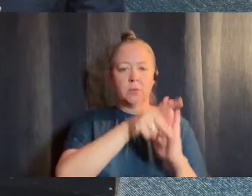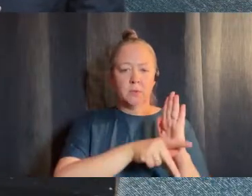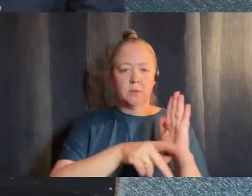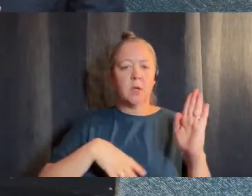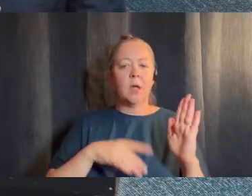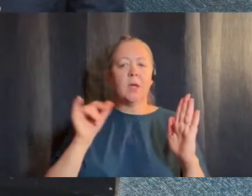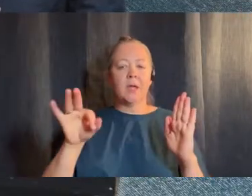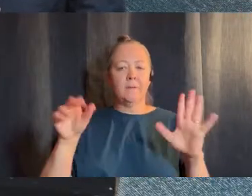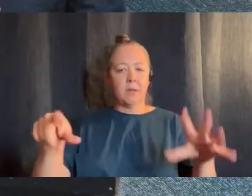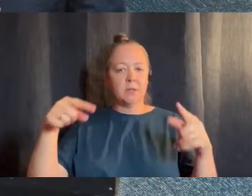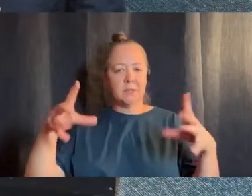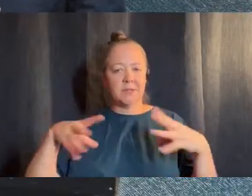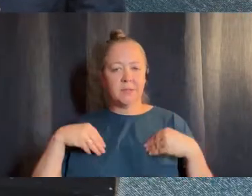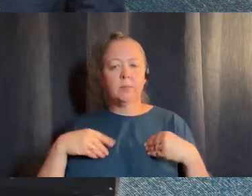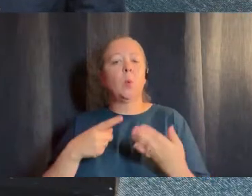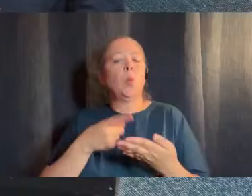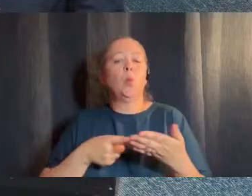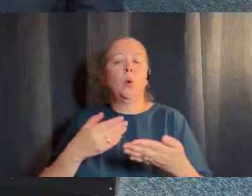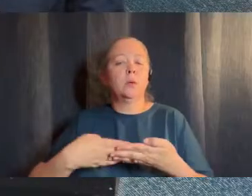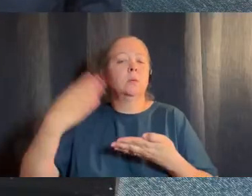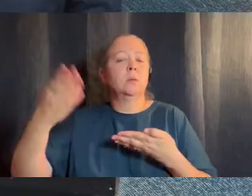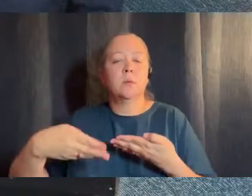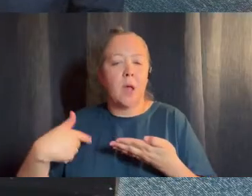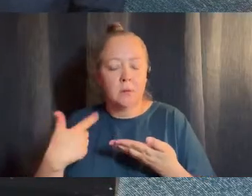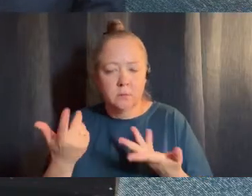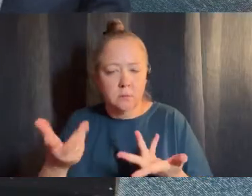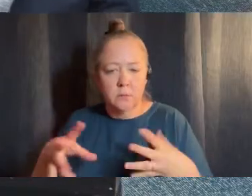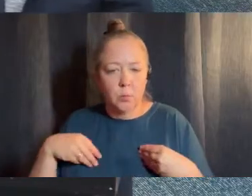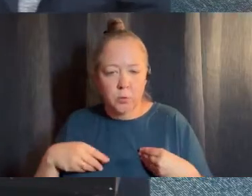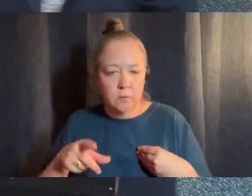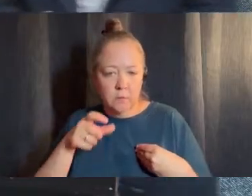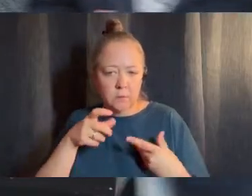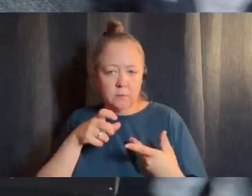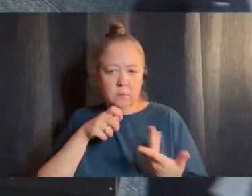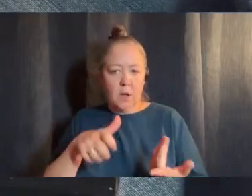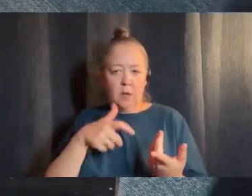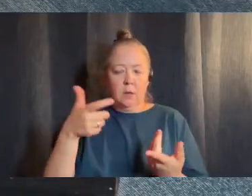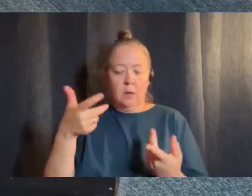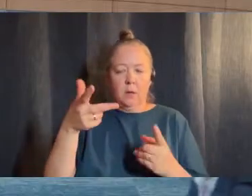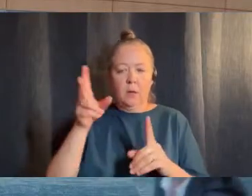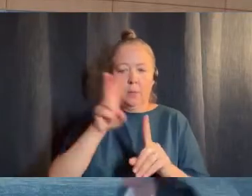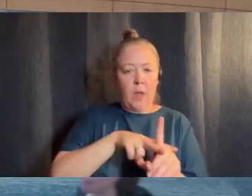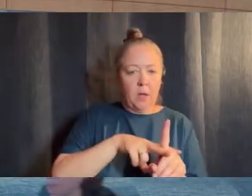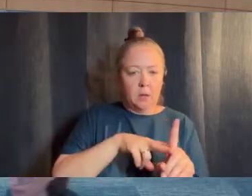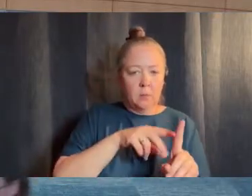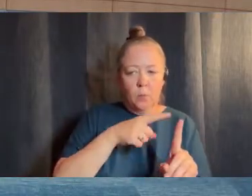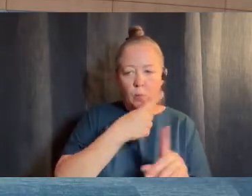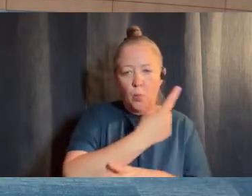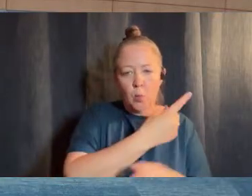next? Please review this matter. Sincerely, Karen Dolan. Thank you.